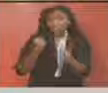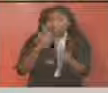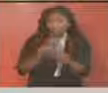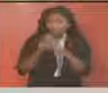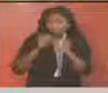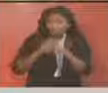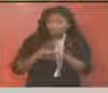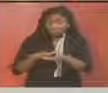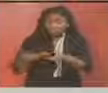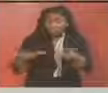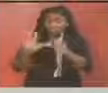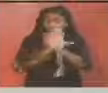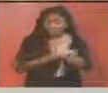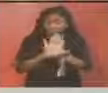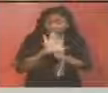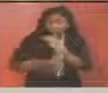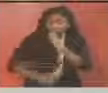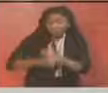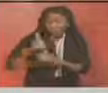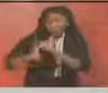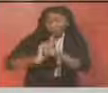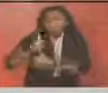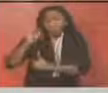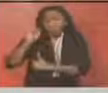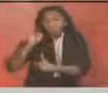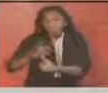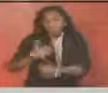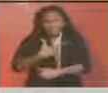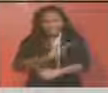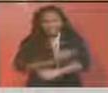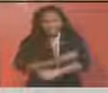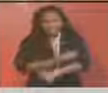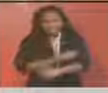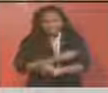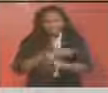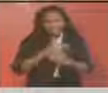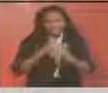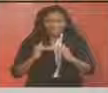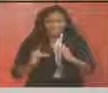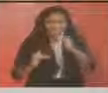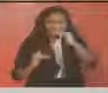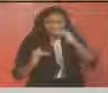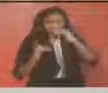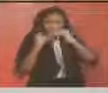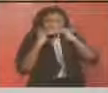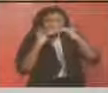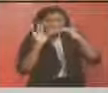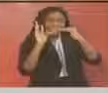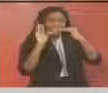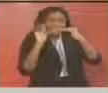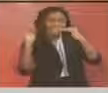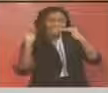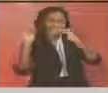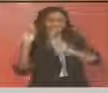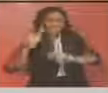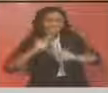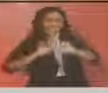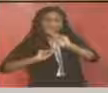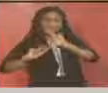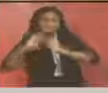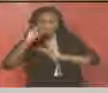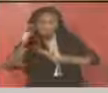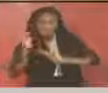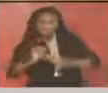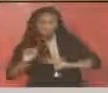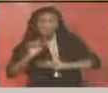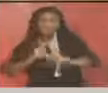must vaccinate somewhere between 50 to 60 to 70% of your population. This is outside